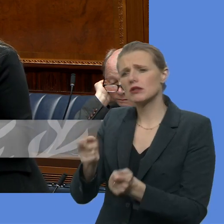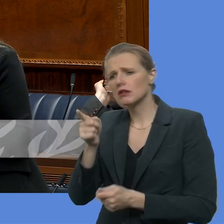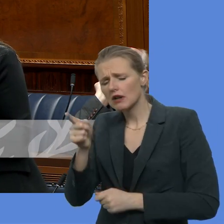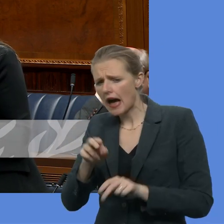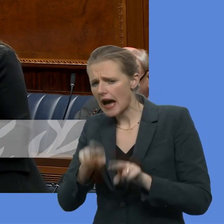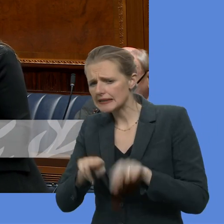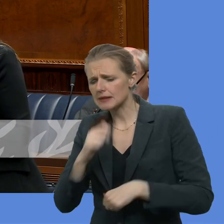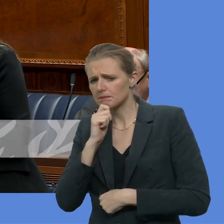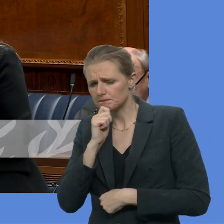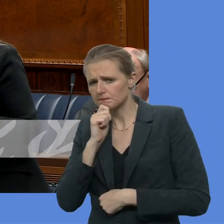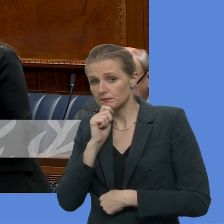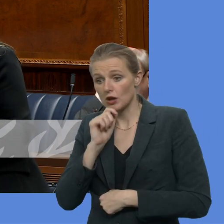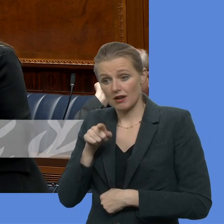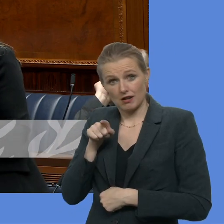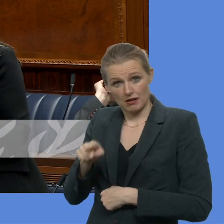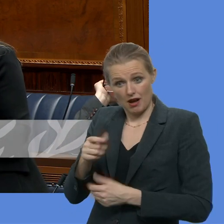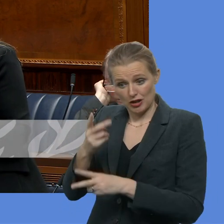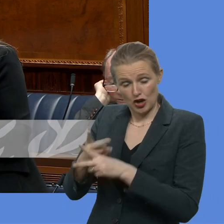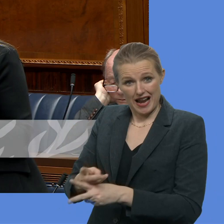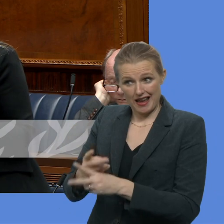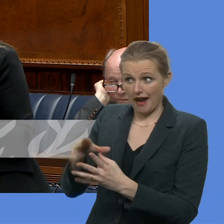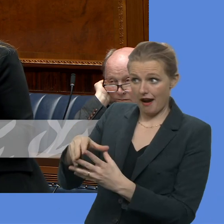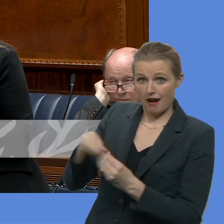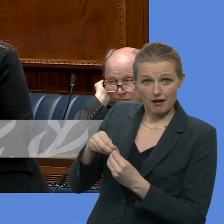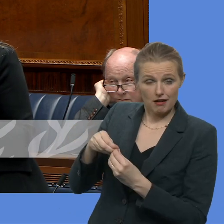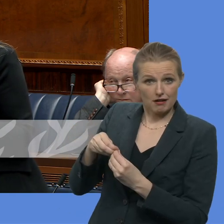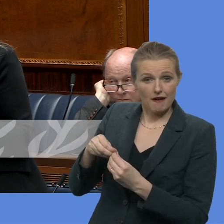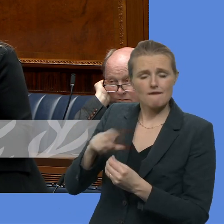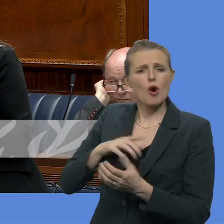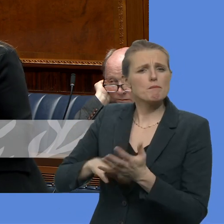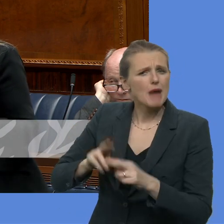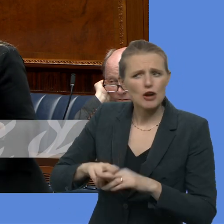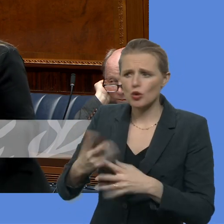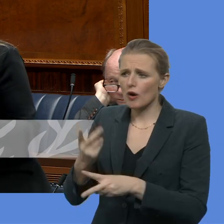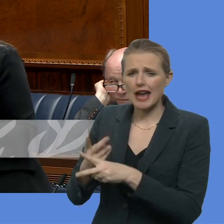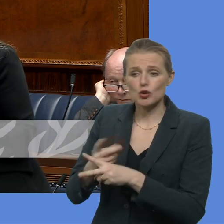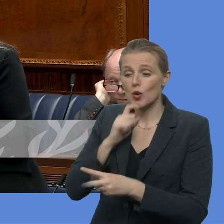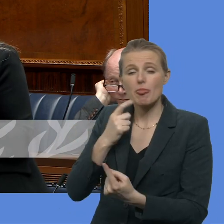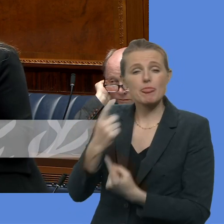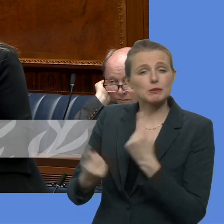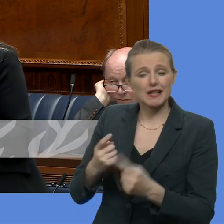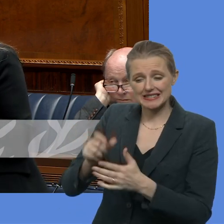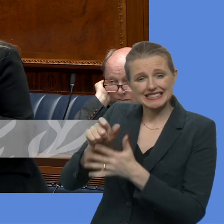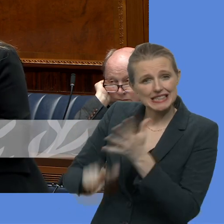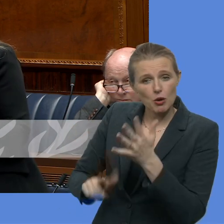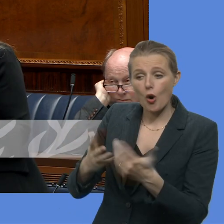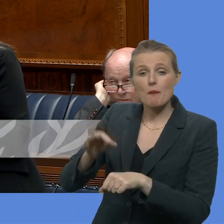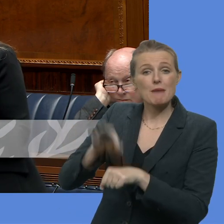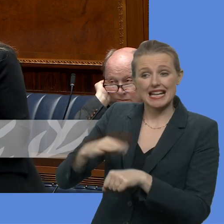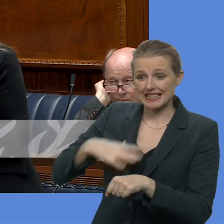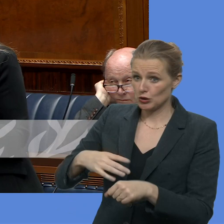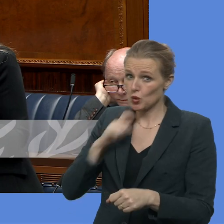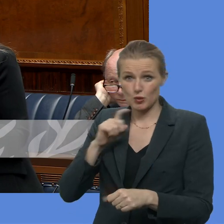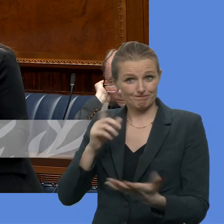as to whether this support could be available for parents and carers who have disabilities or medical needs which prevent them from accessing